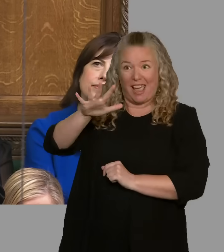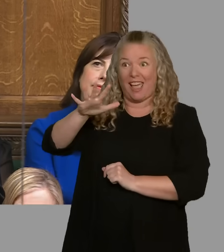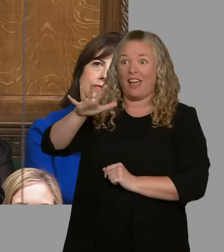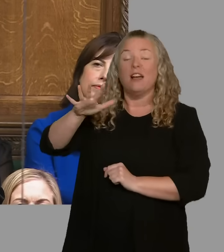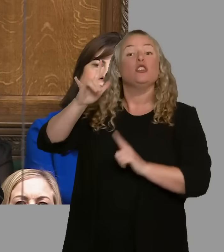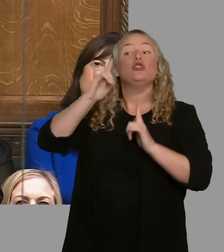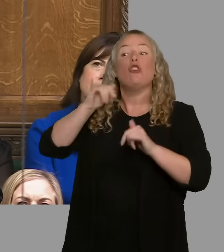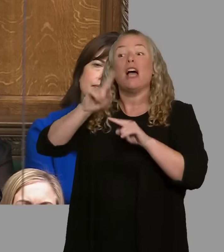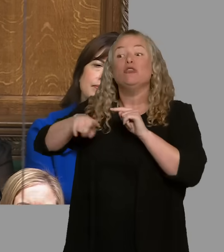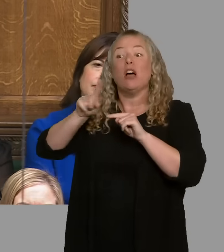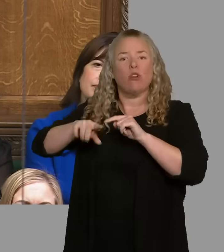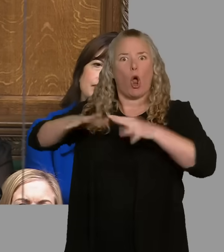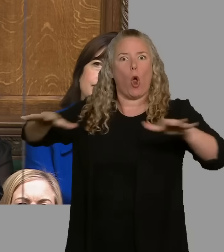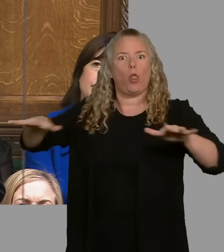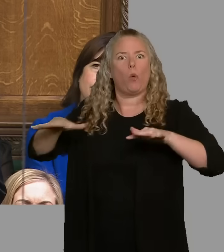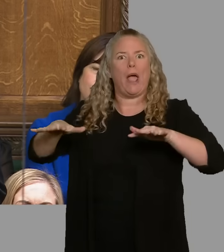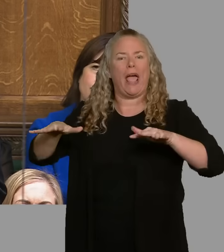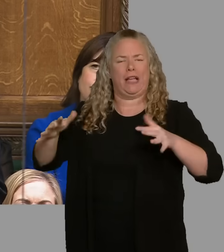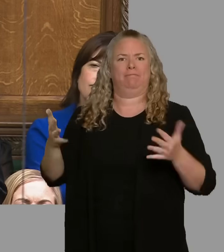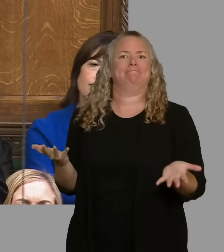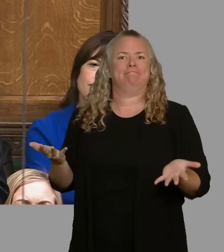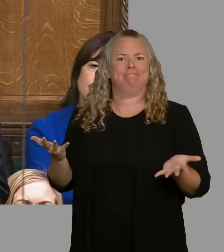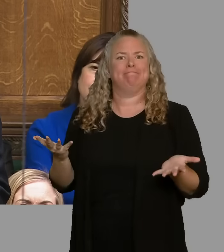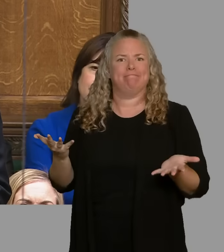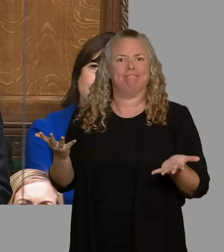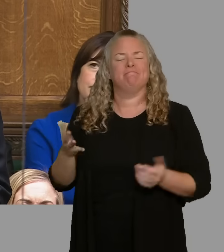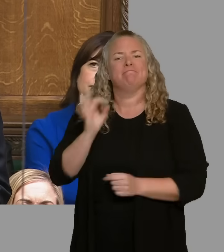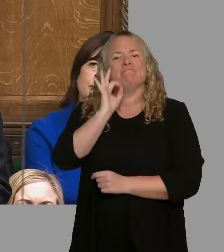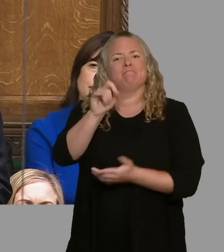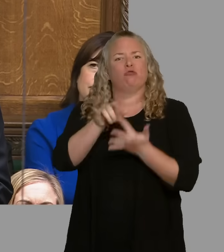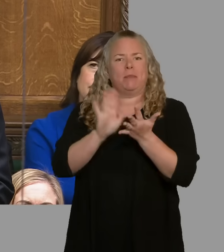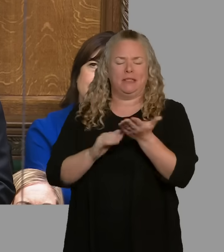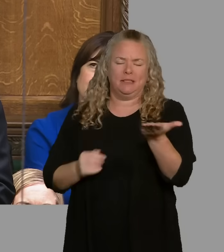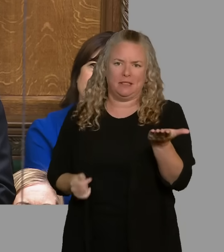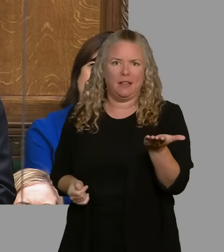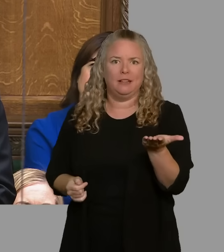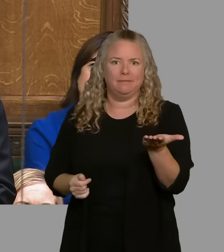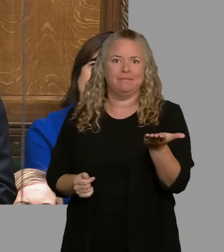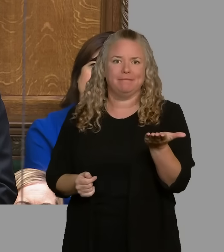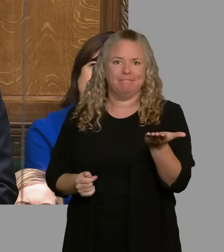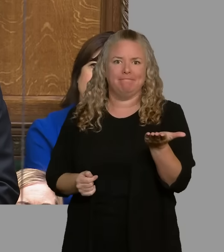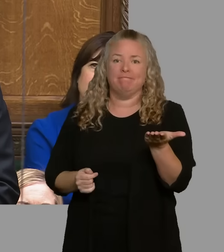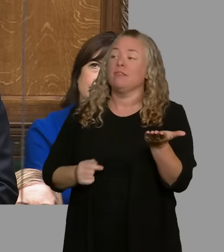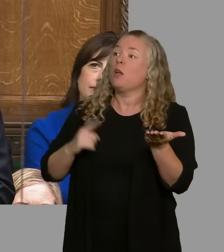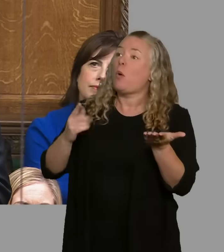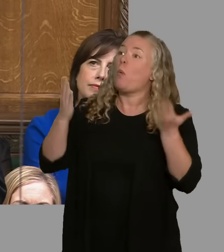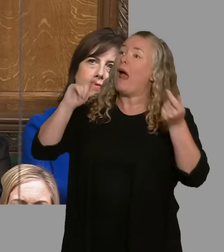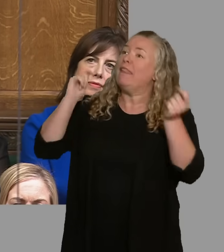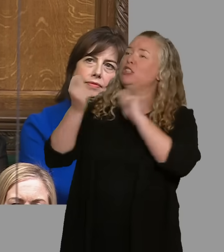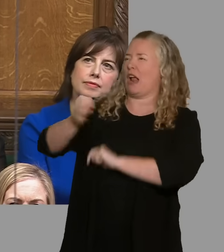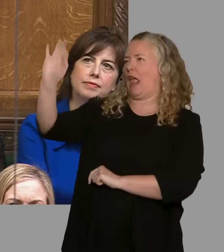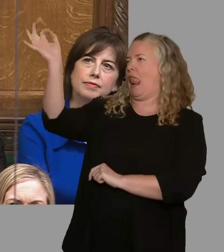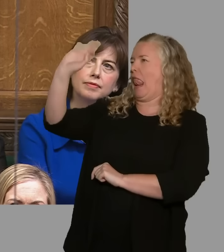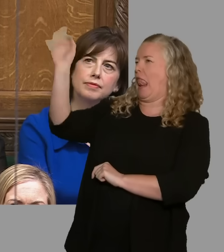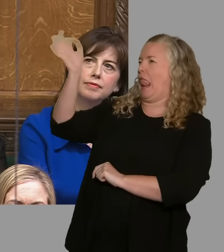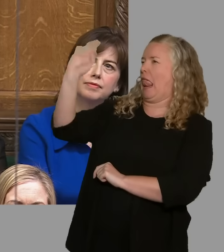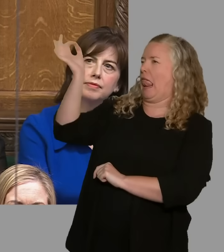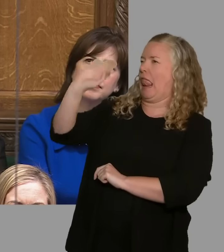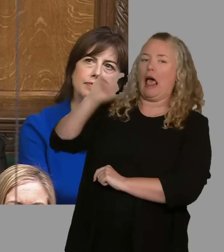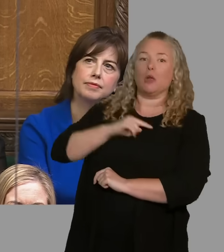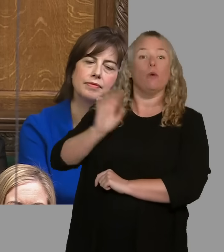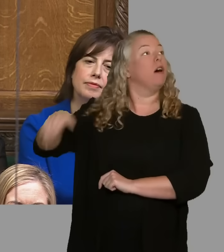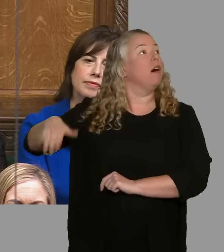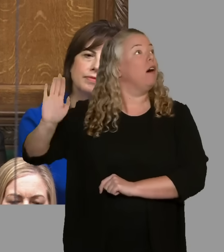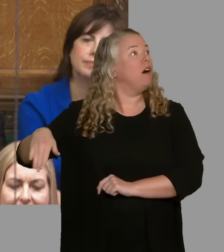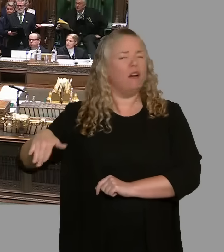ban fracking once and for all? And does he agree that those who are backing it are supporting fracking stupid